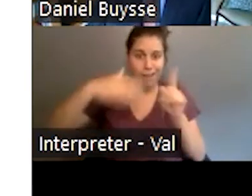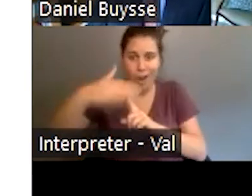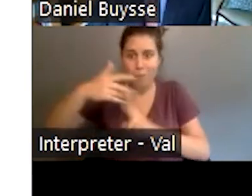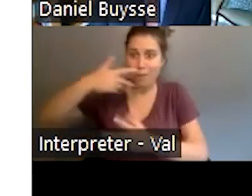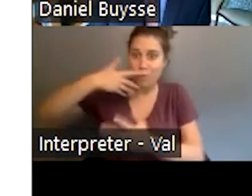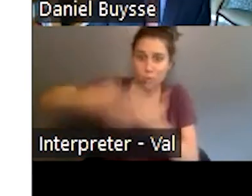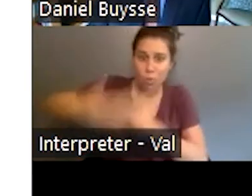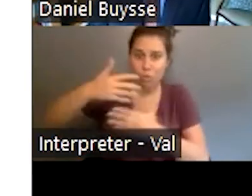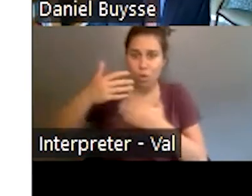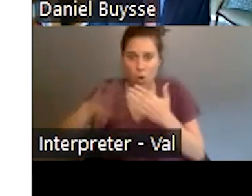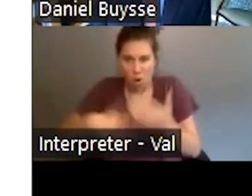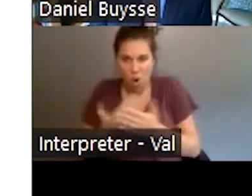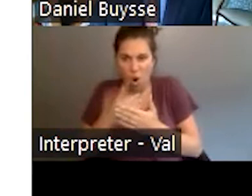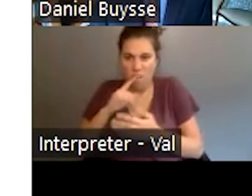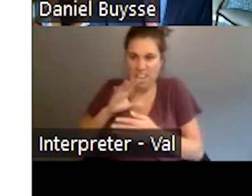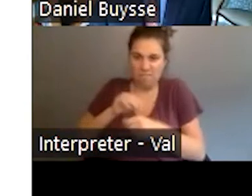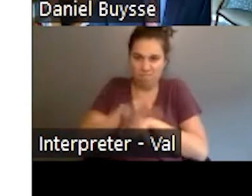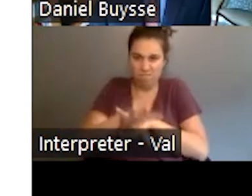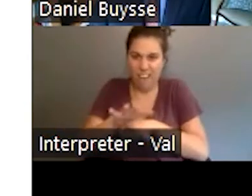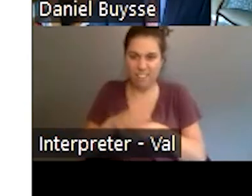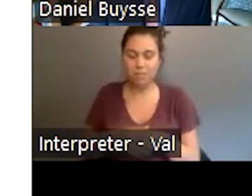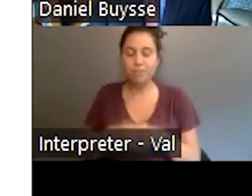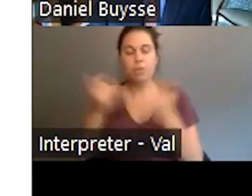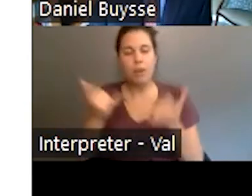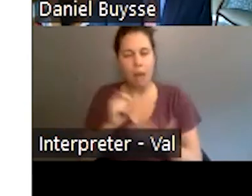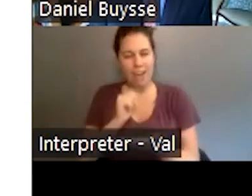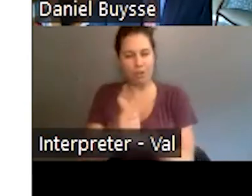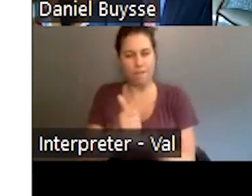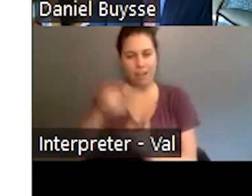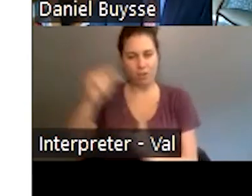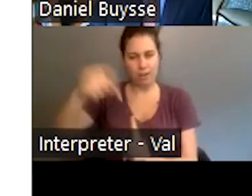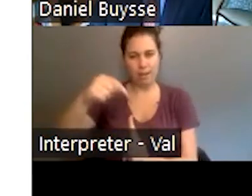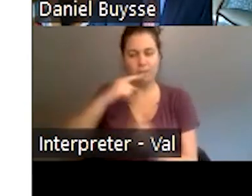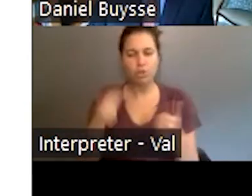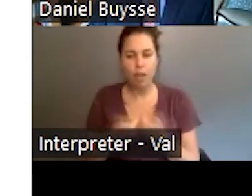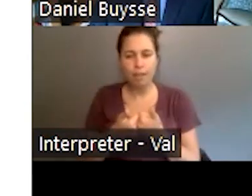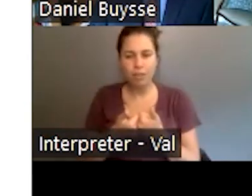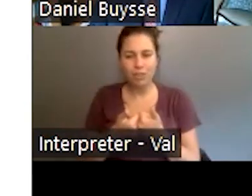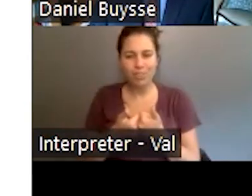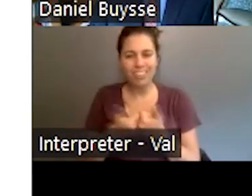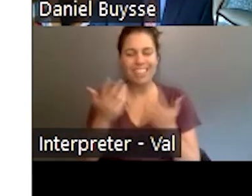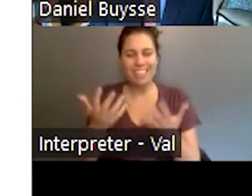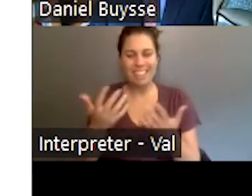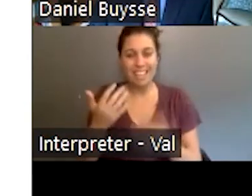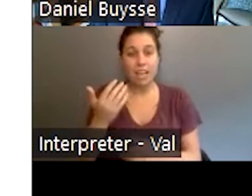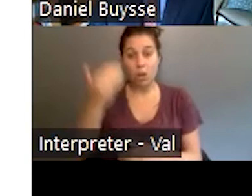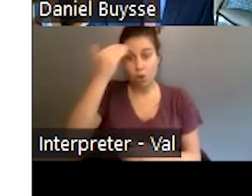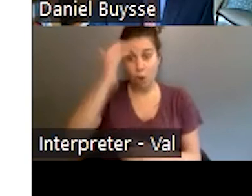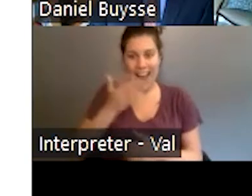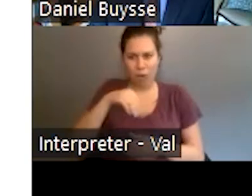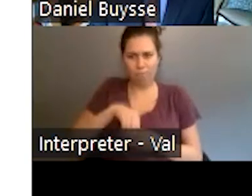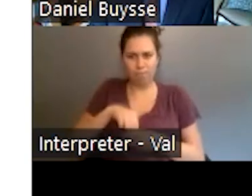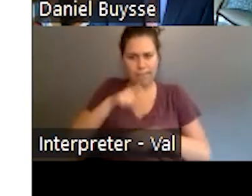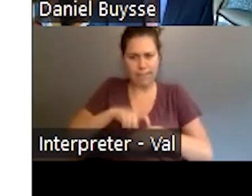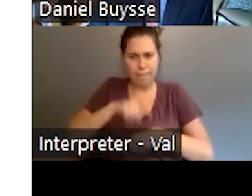moderators. I think the challenge for interventions is to ask whether we can use our knowledge of the circadian timing system to